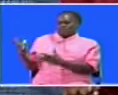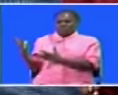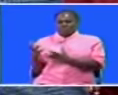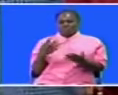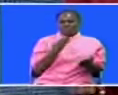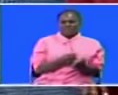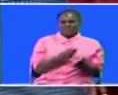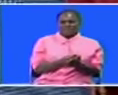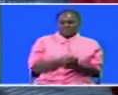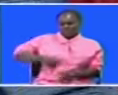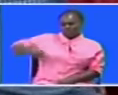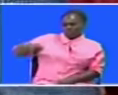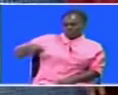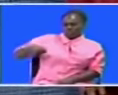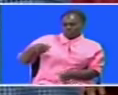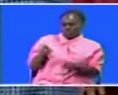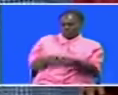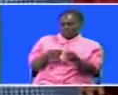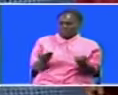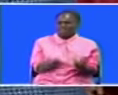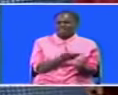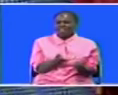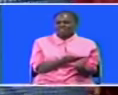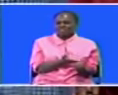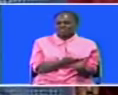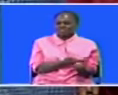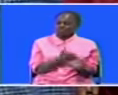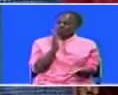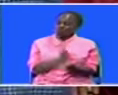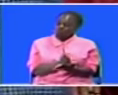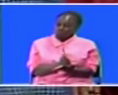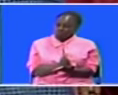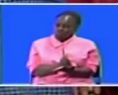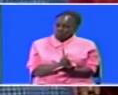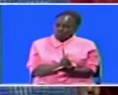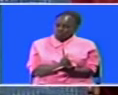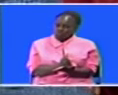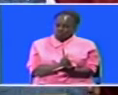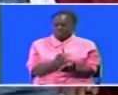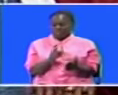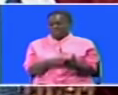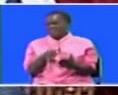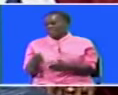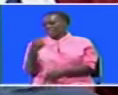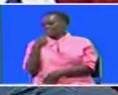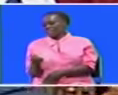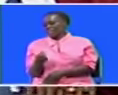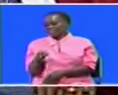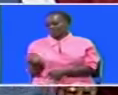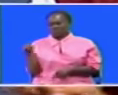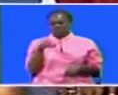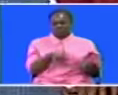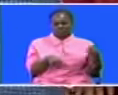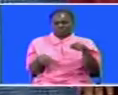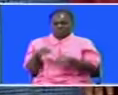hii mamilioni kwa gunia kama viazi. Really? Halafu mnatuambia, mnatembea hapo kuongea